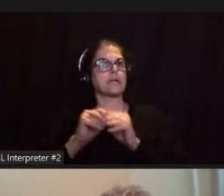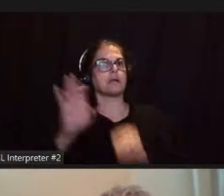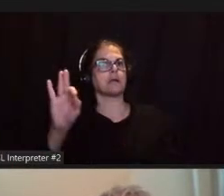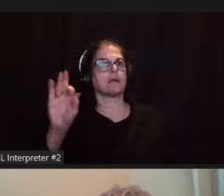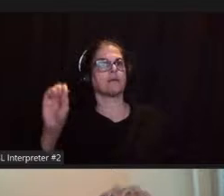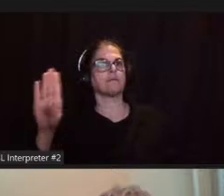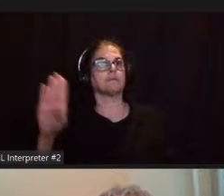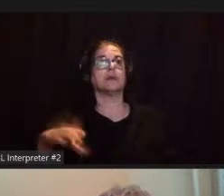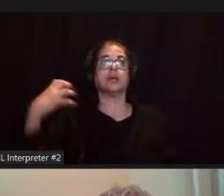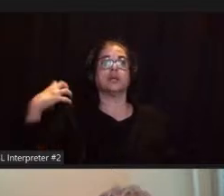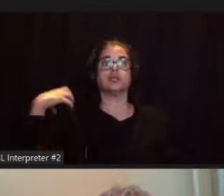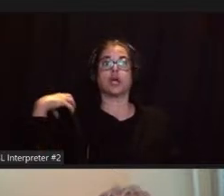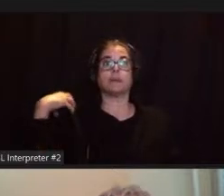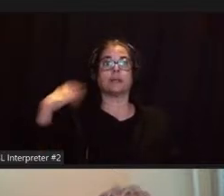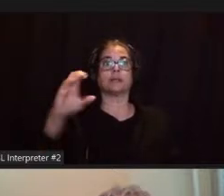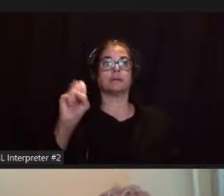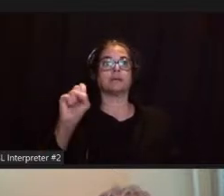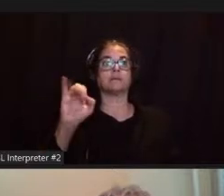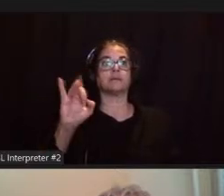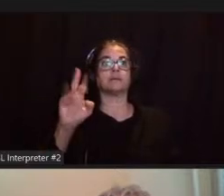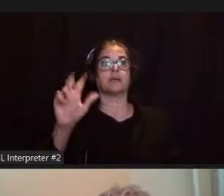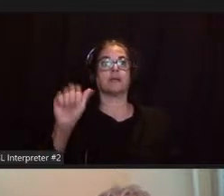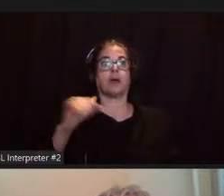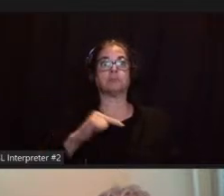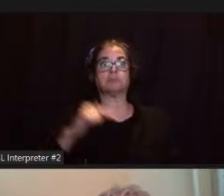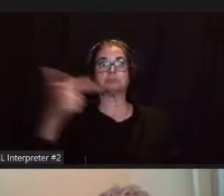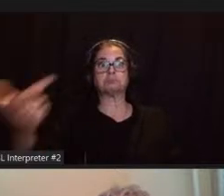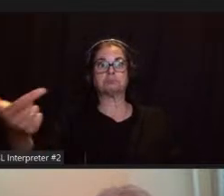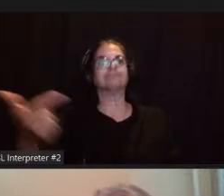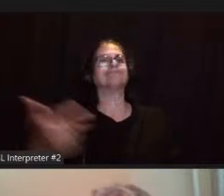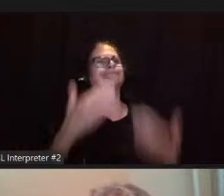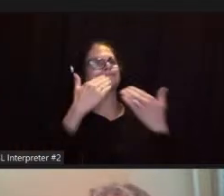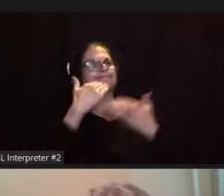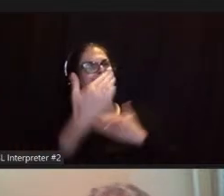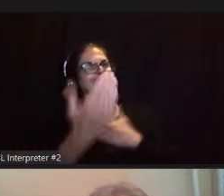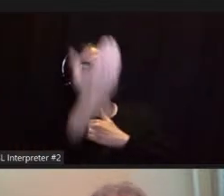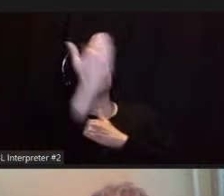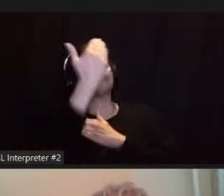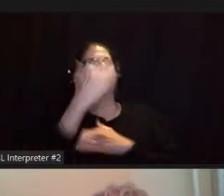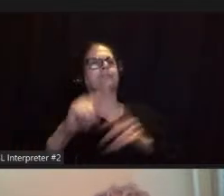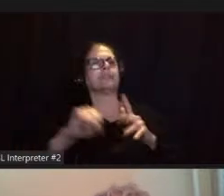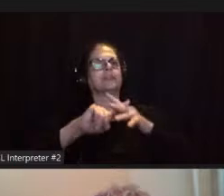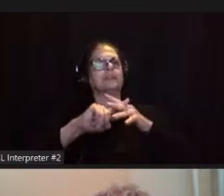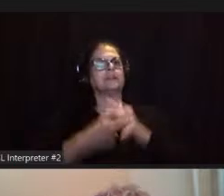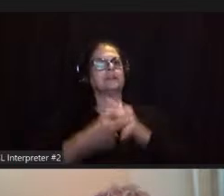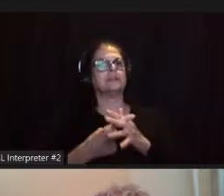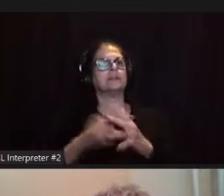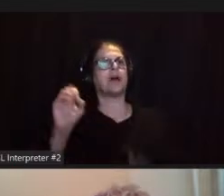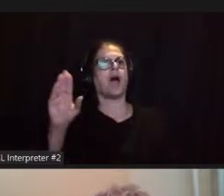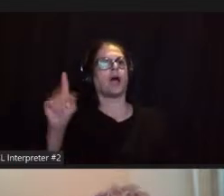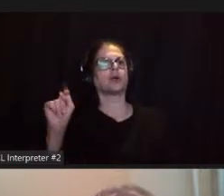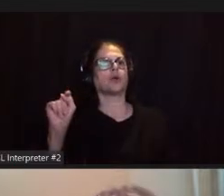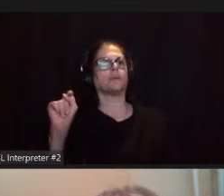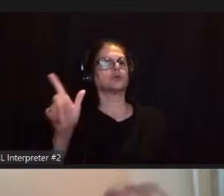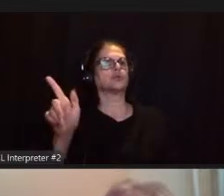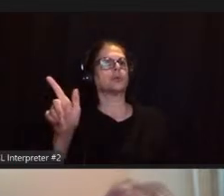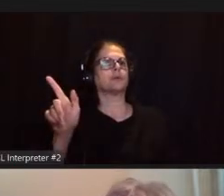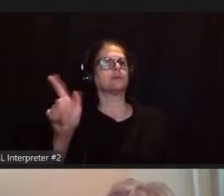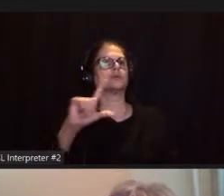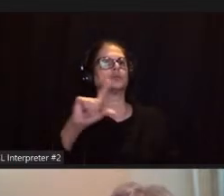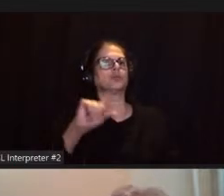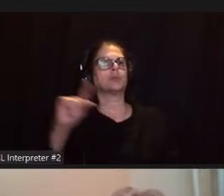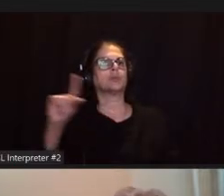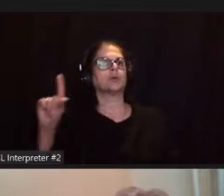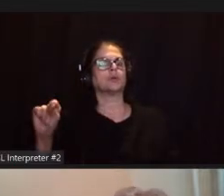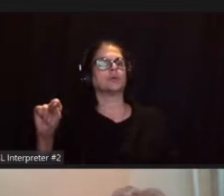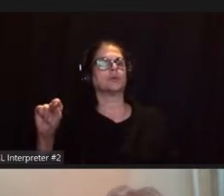morning. I would like to call to order the October 21st, 2020 meeting of the Committee on